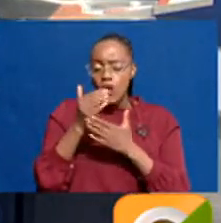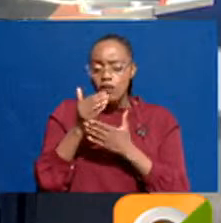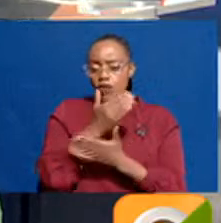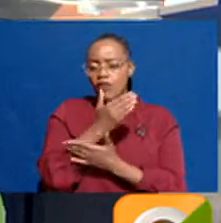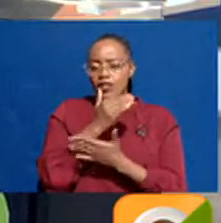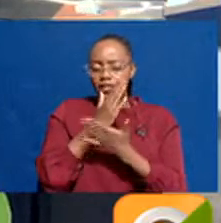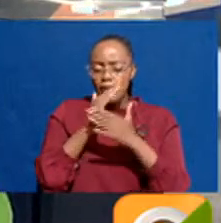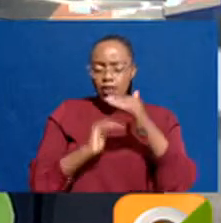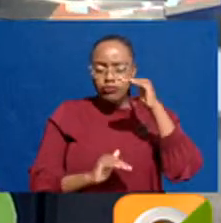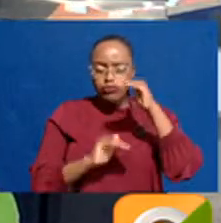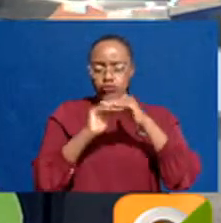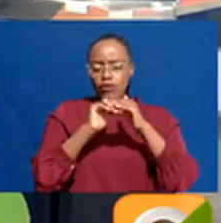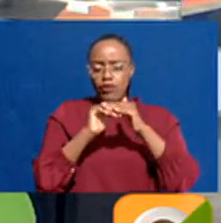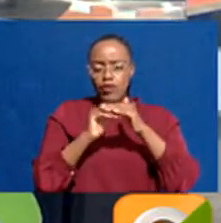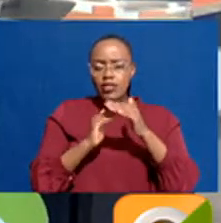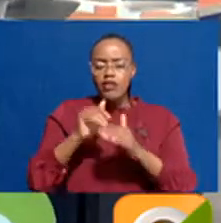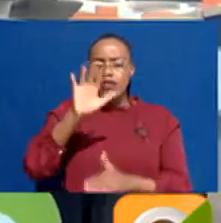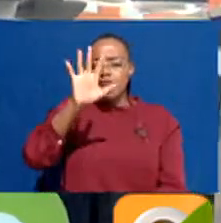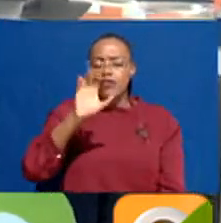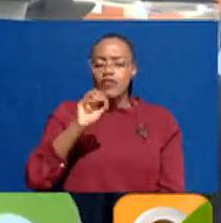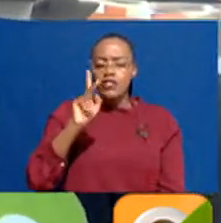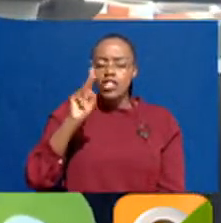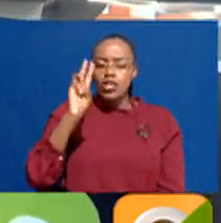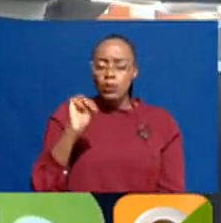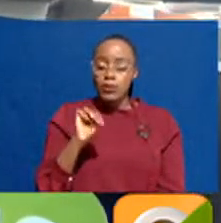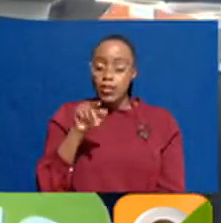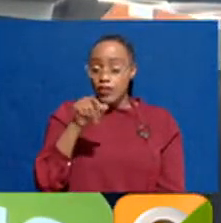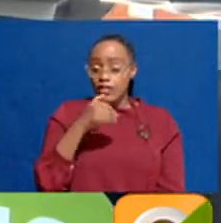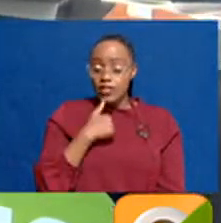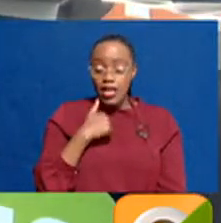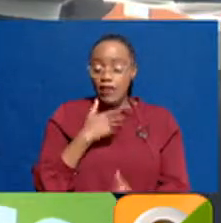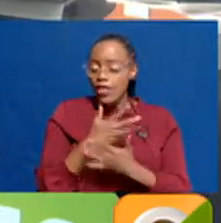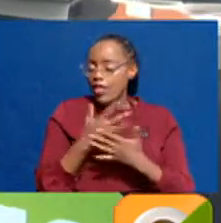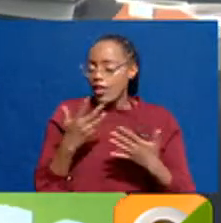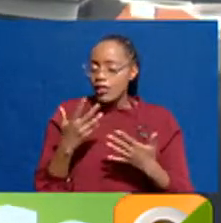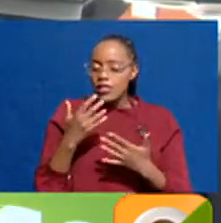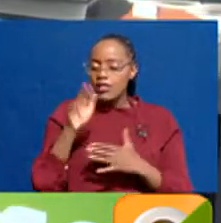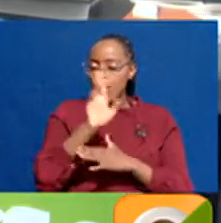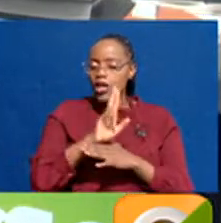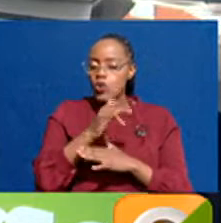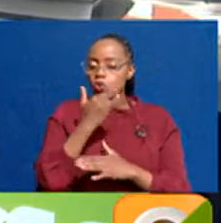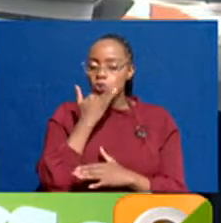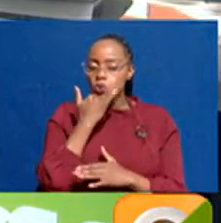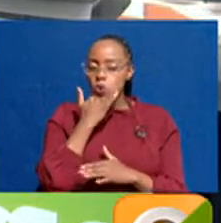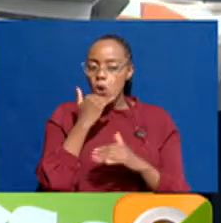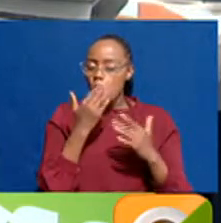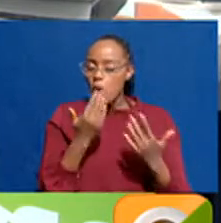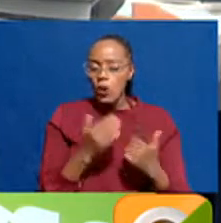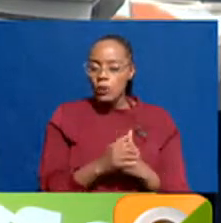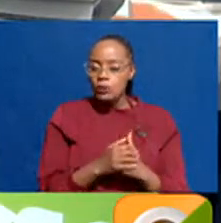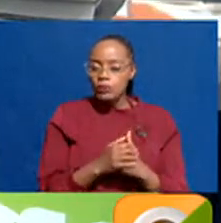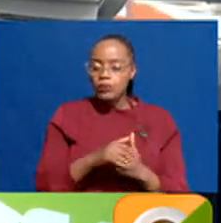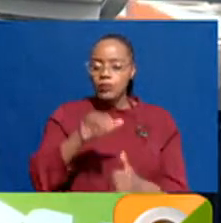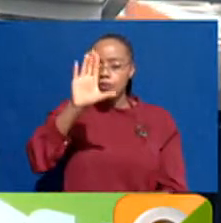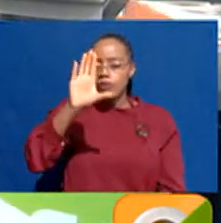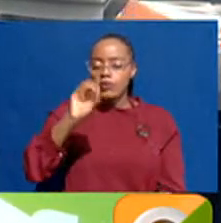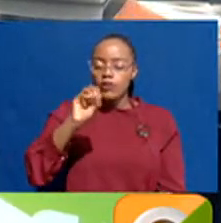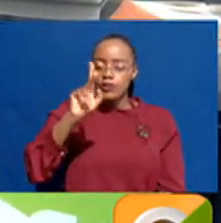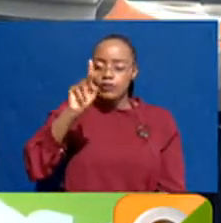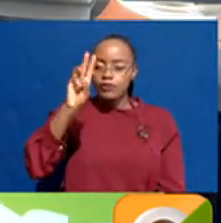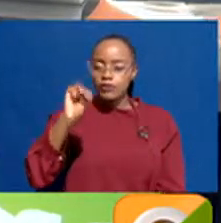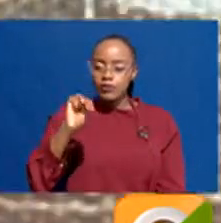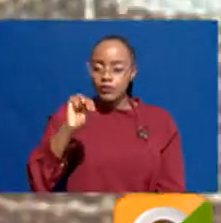to something that is beyond 50 kilometer radius. Has there been abuse or why? 50 kilometer radius